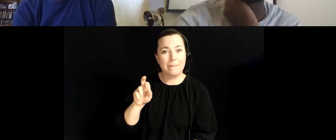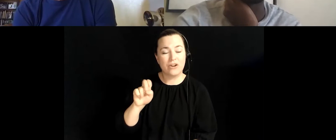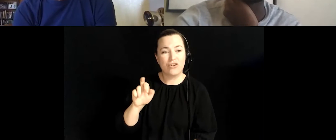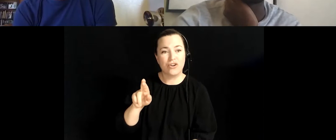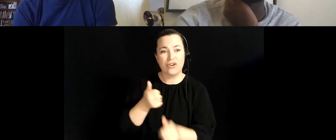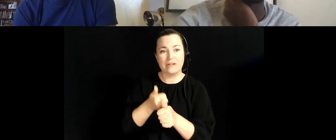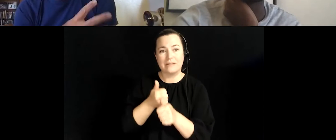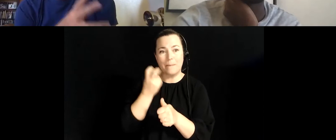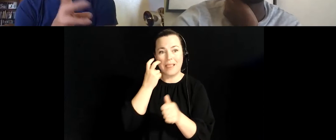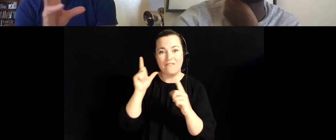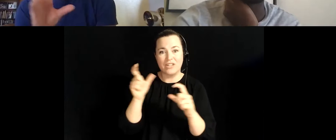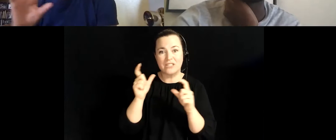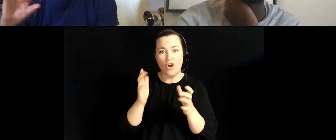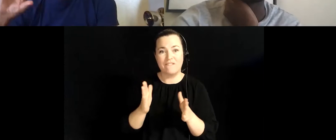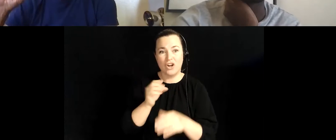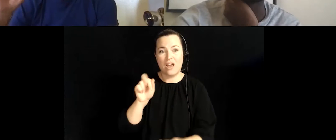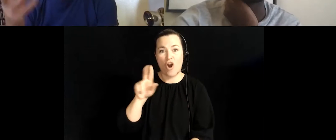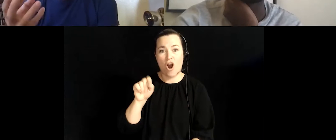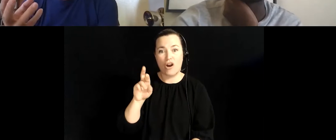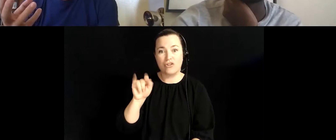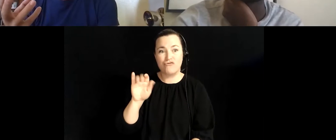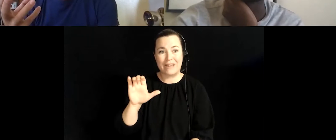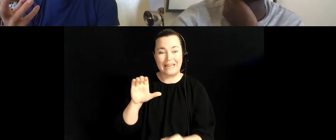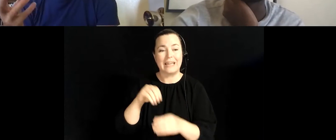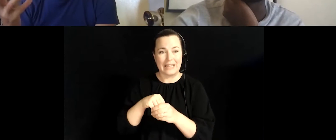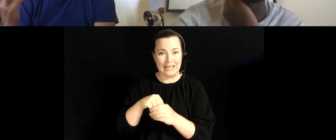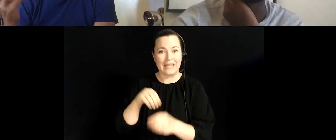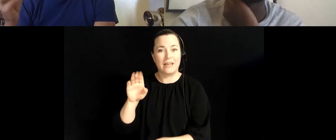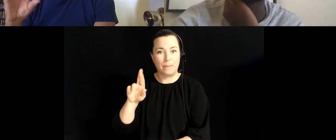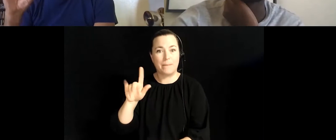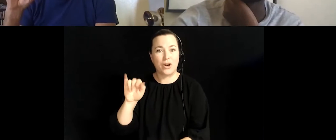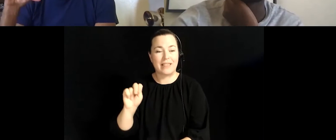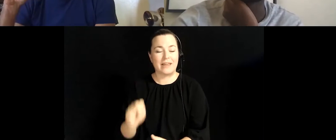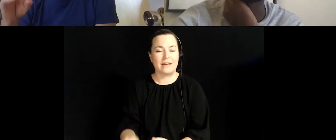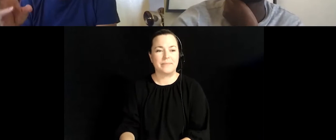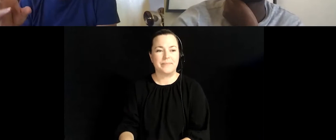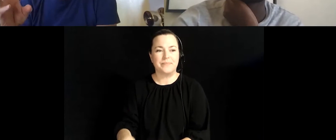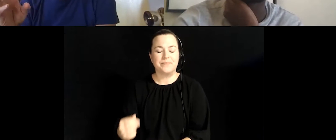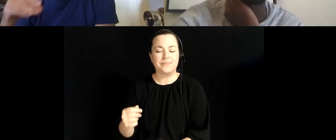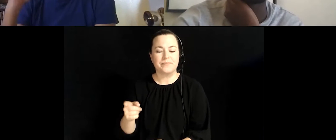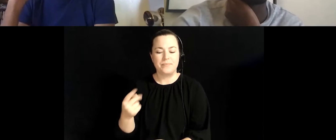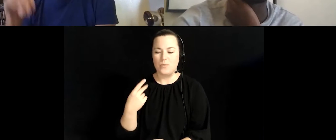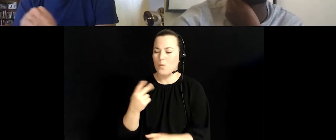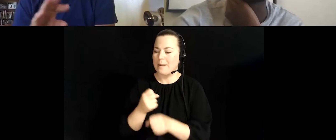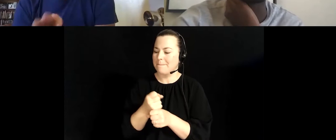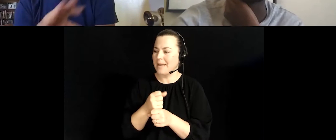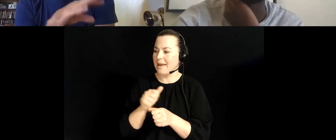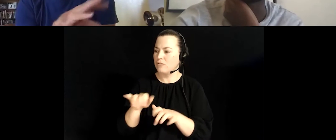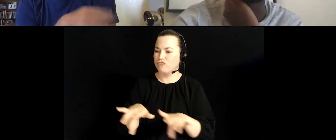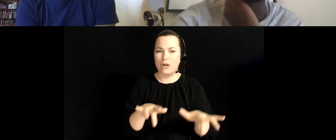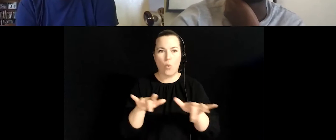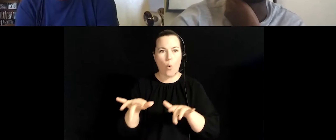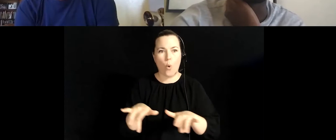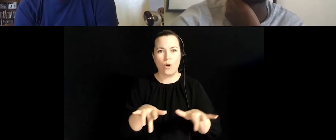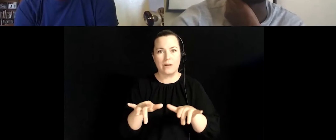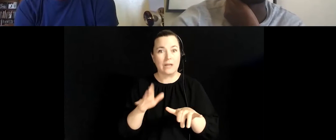in Berlin. And we just made a sort of a podcast or a recording that's downloadable, will